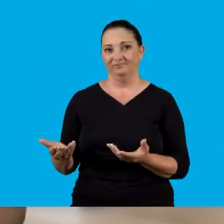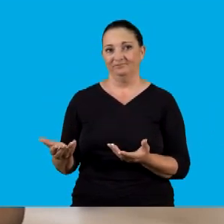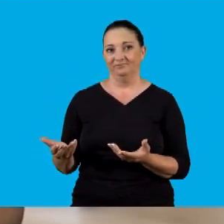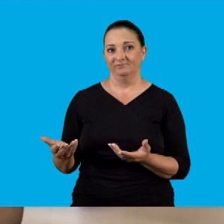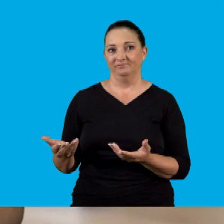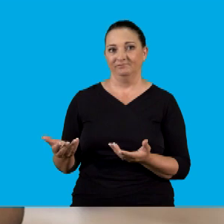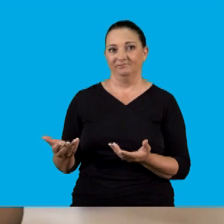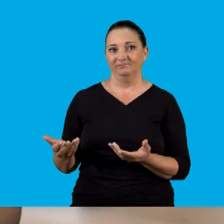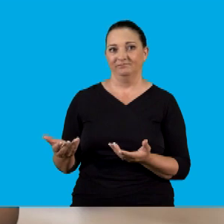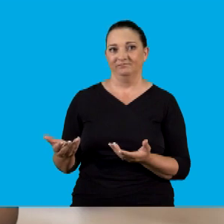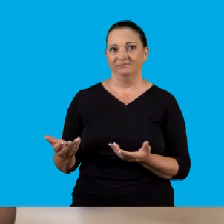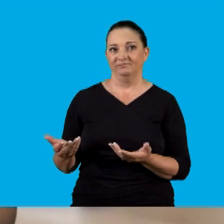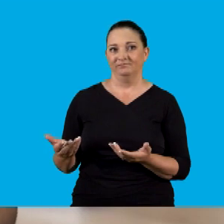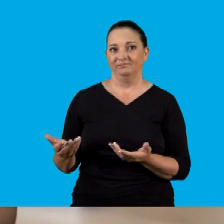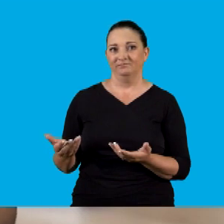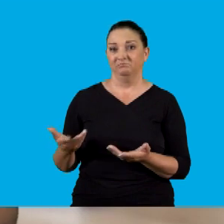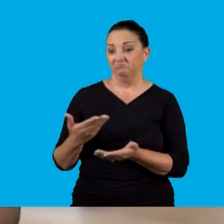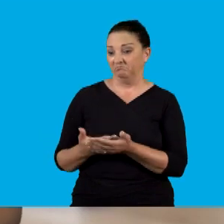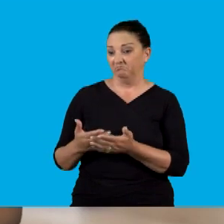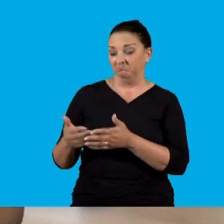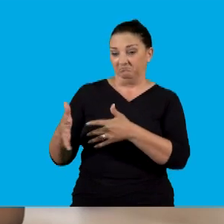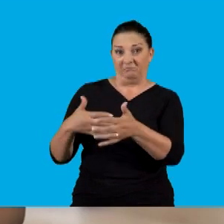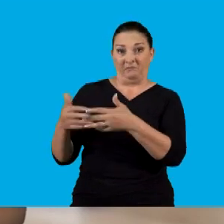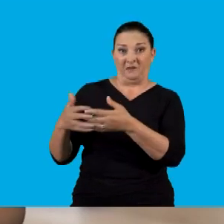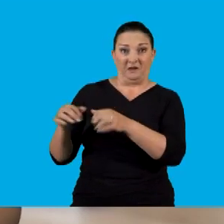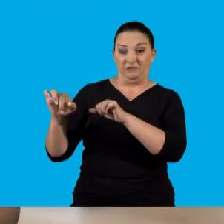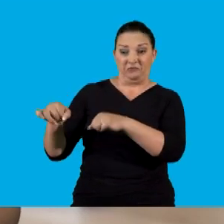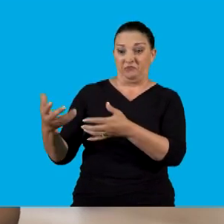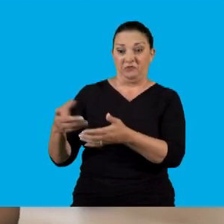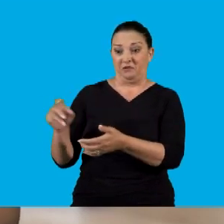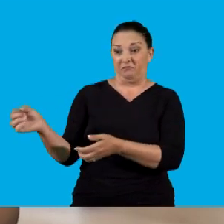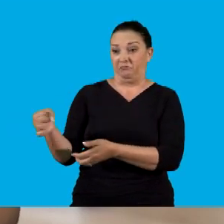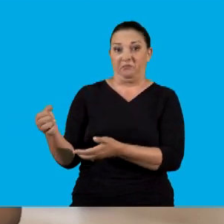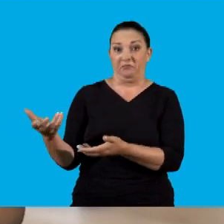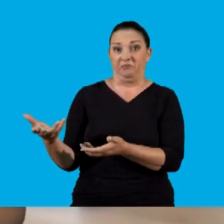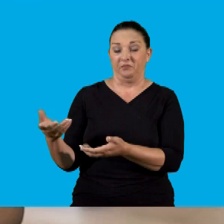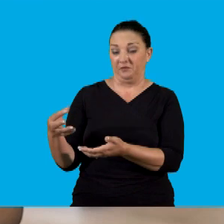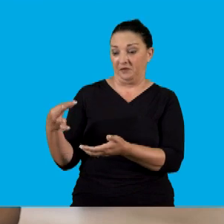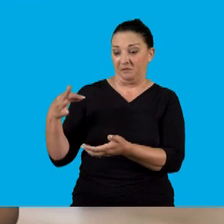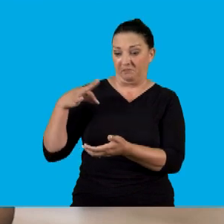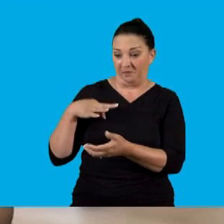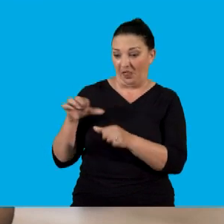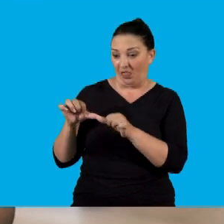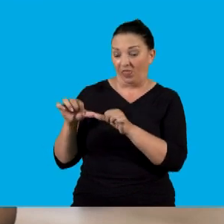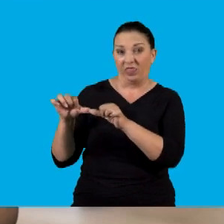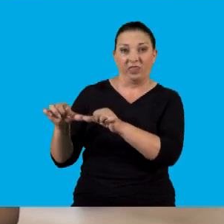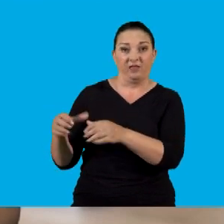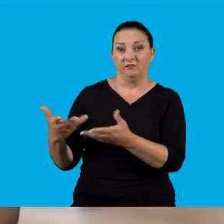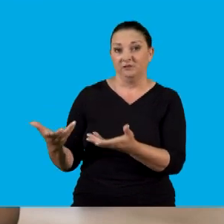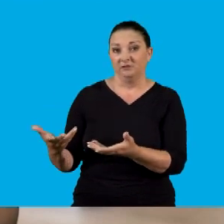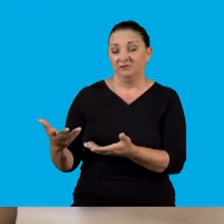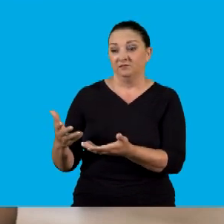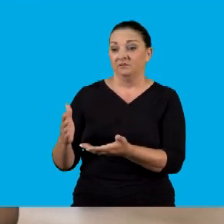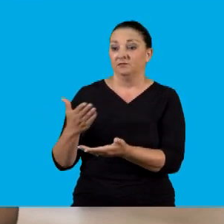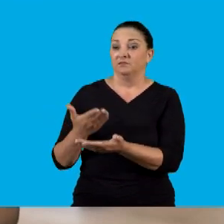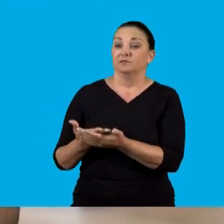verbal contractual agreements when they are employing you. So the payments will not be consistent. You may find that sometimes you